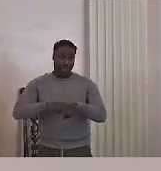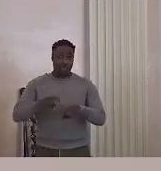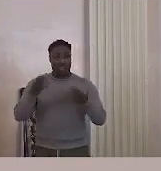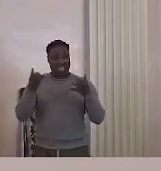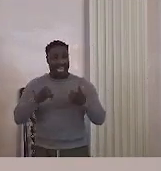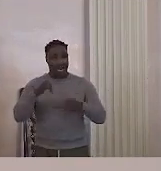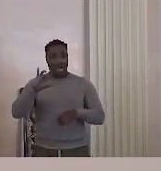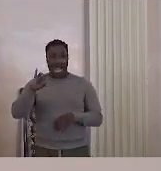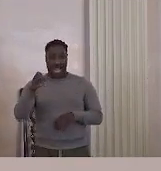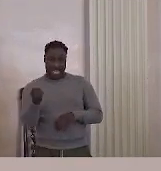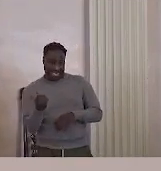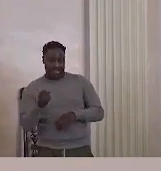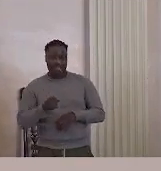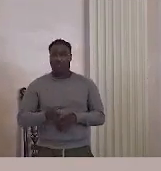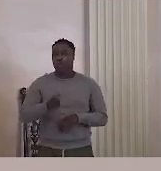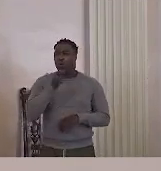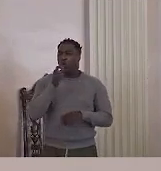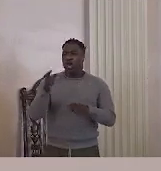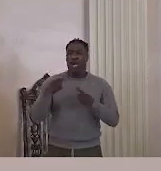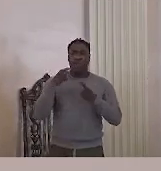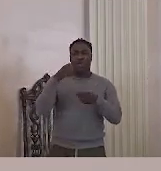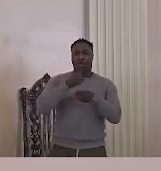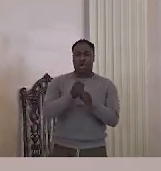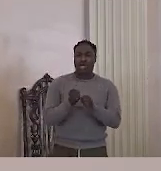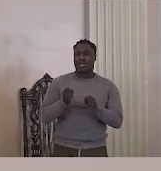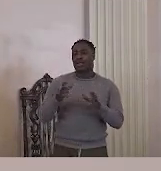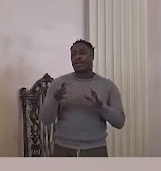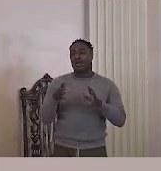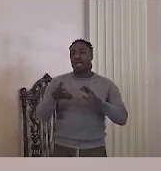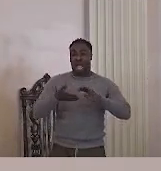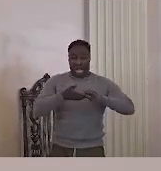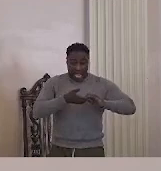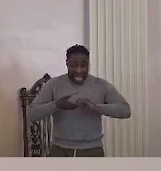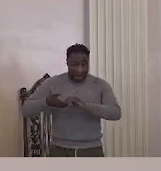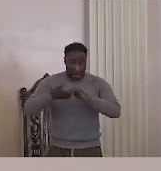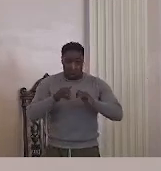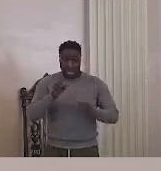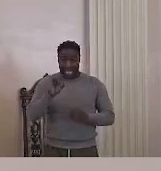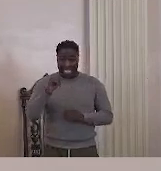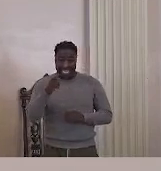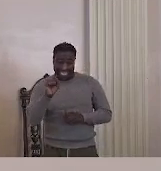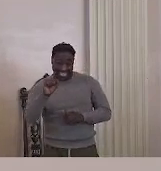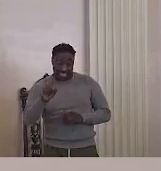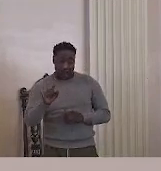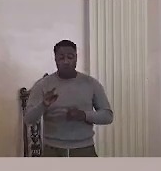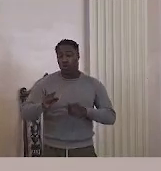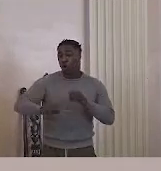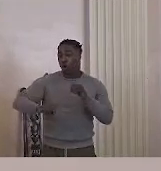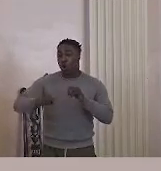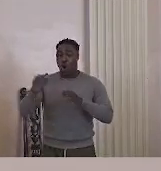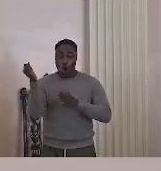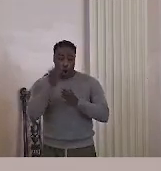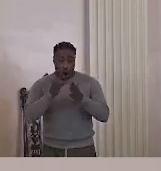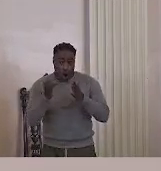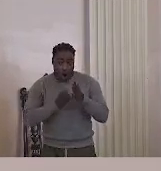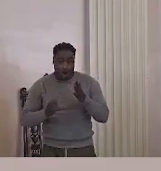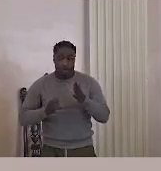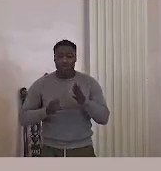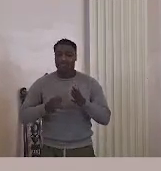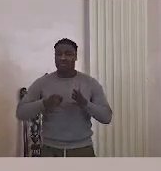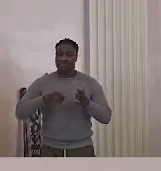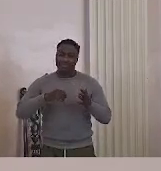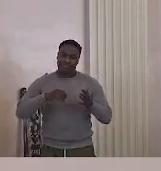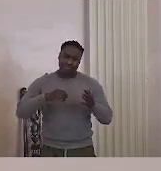80s, who has been creating a kind of collaborative visual art, performance art, and